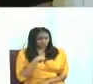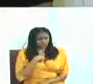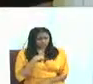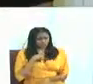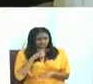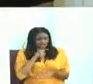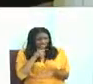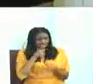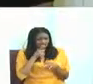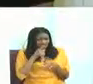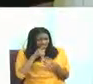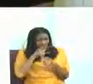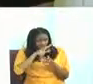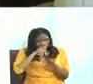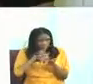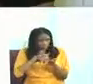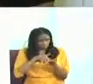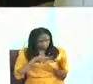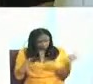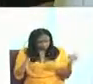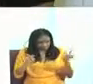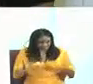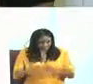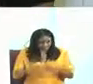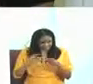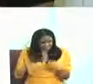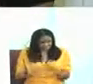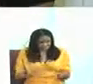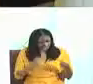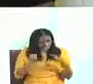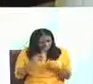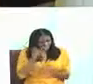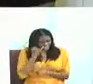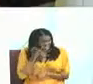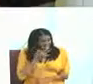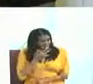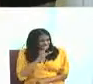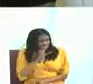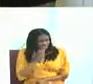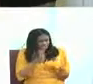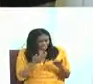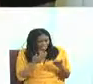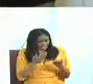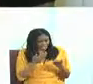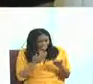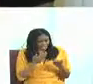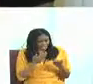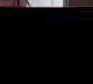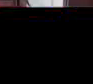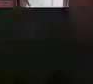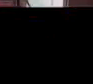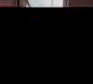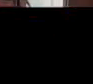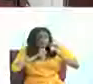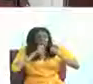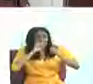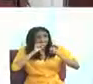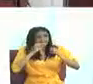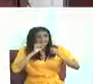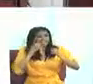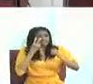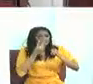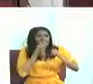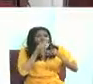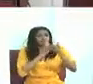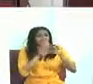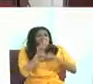it. And if we're lucky, maybe we can climb out a little bit and see just a tiny little bit of your